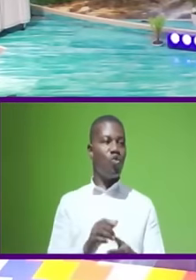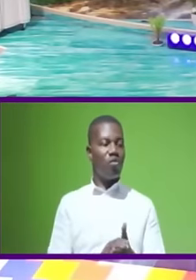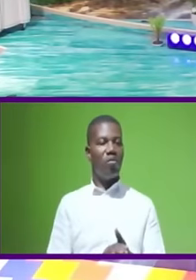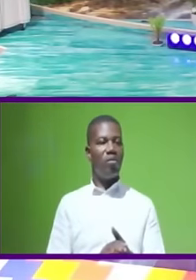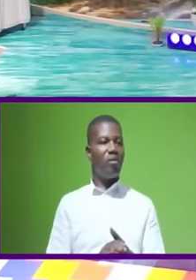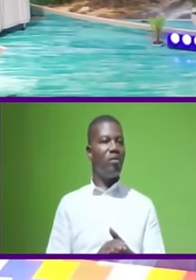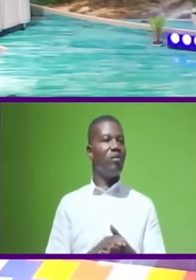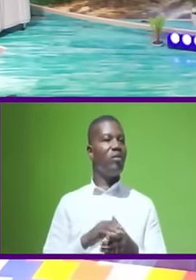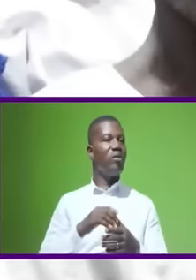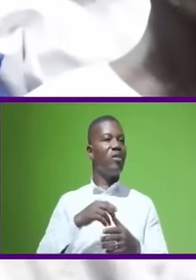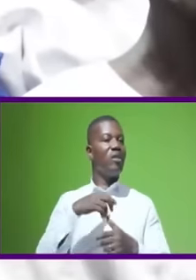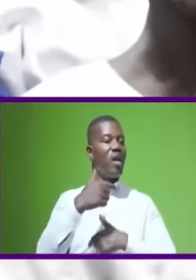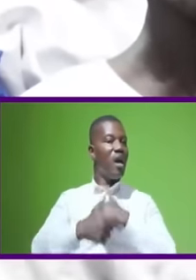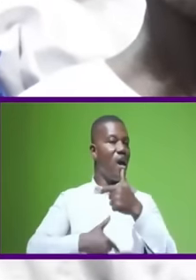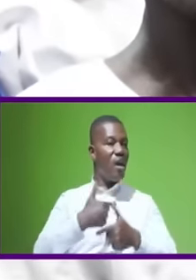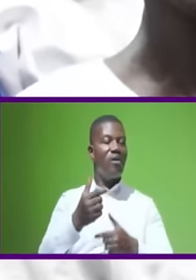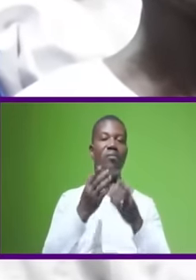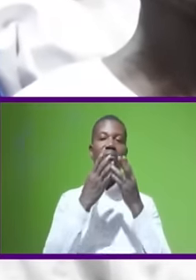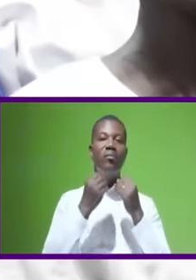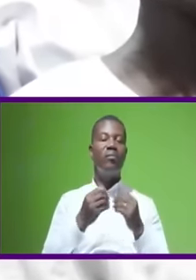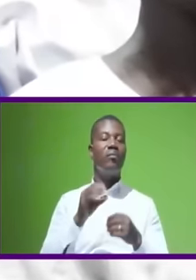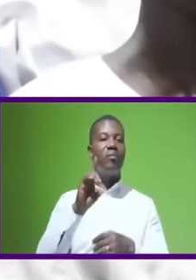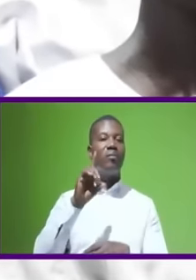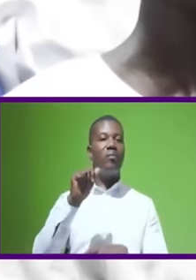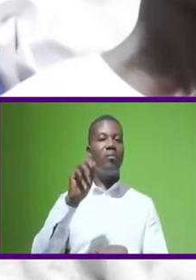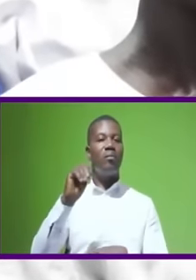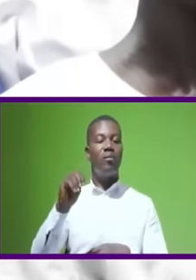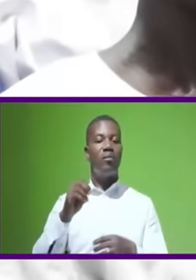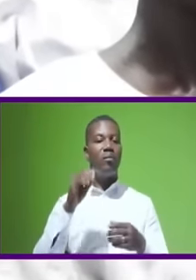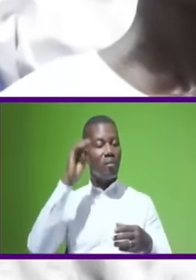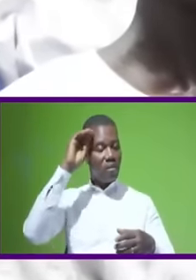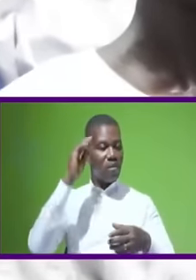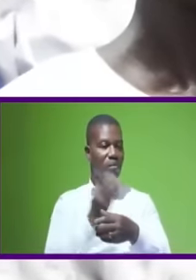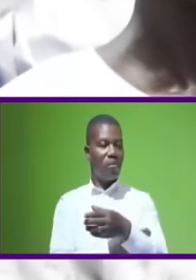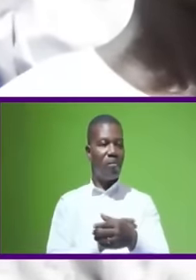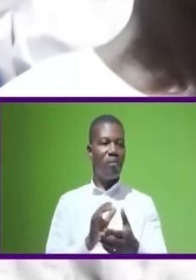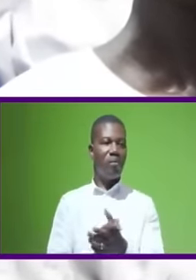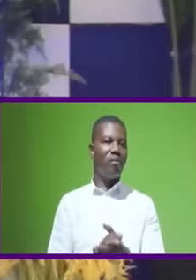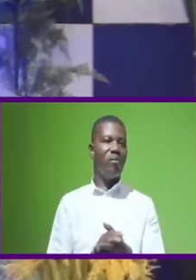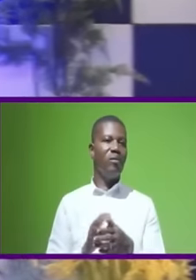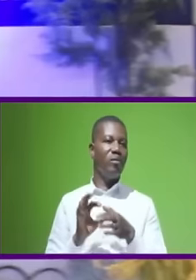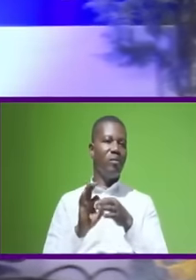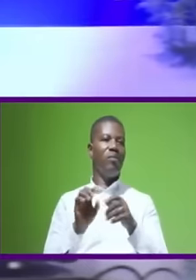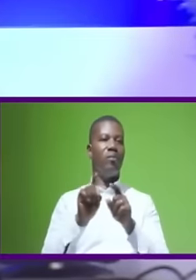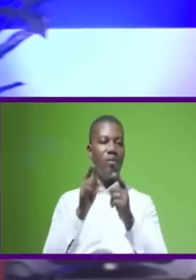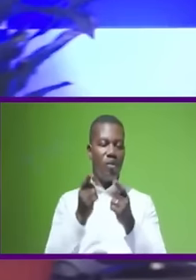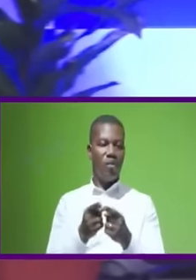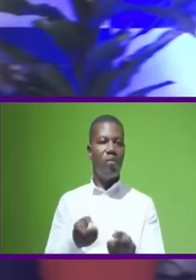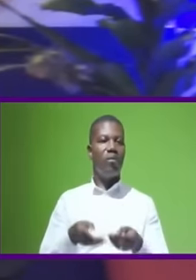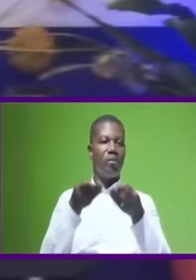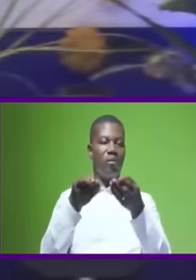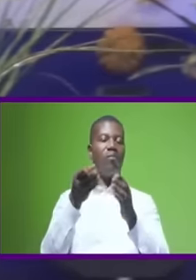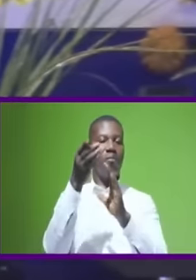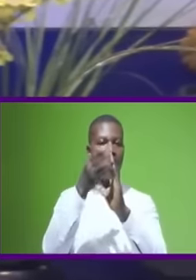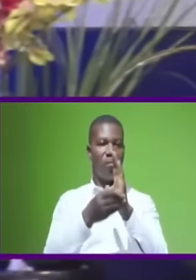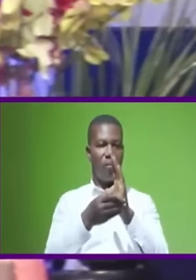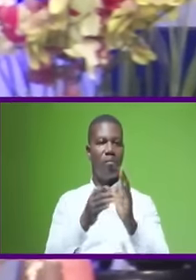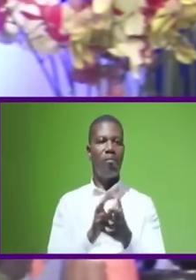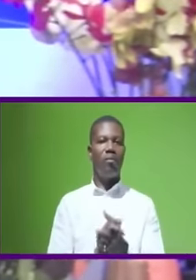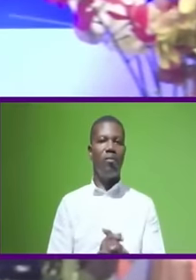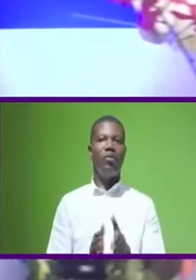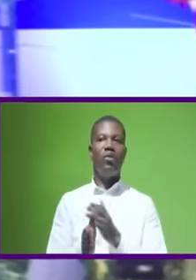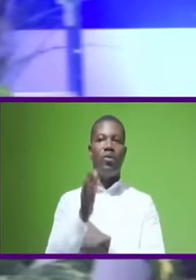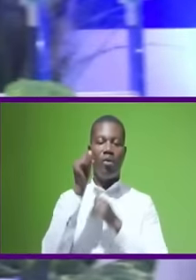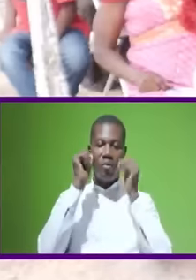you belong to adult, second chance, bad. Or you belong to second chance, confirm. Go for a form.